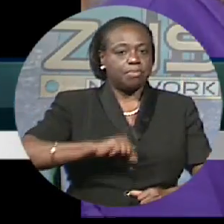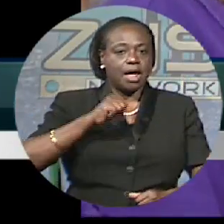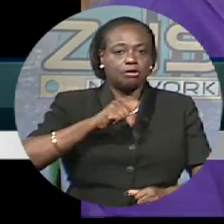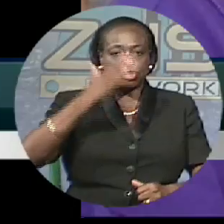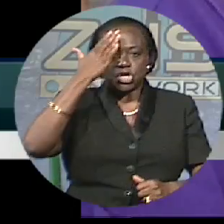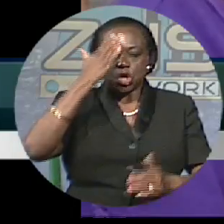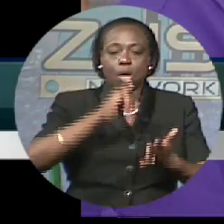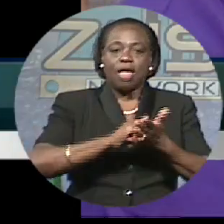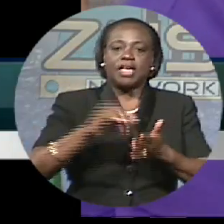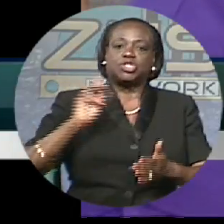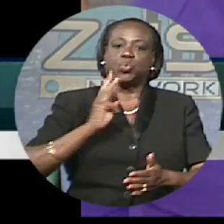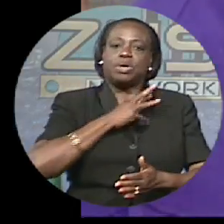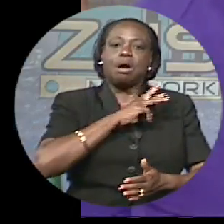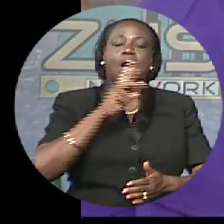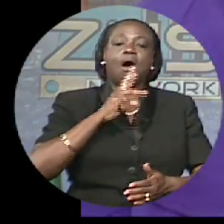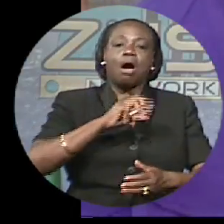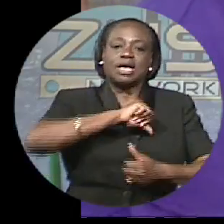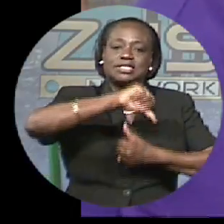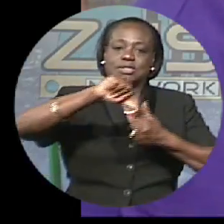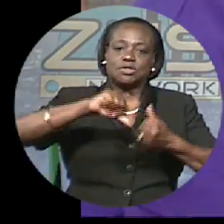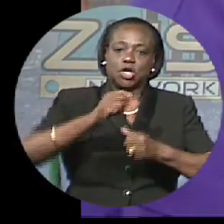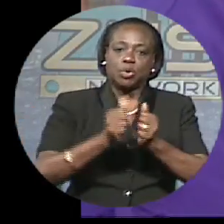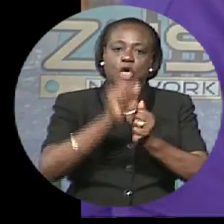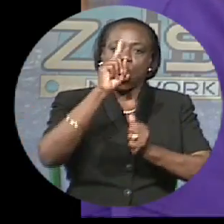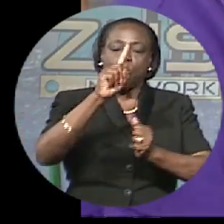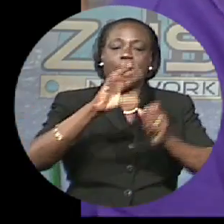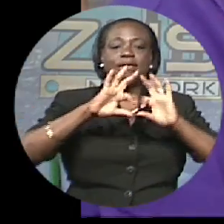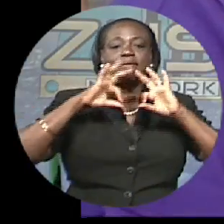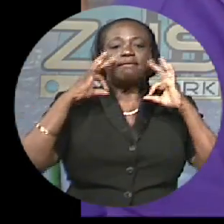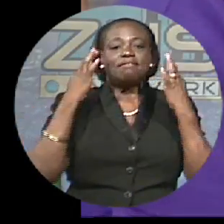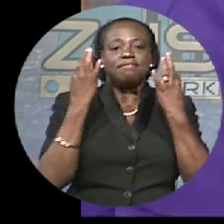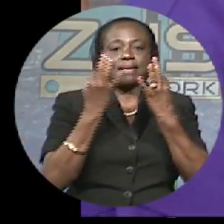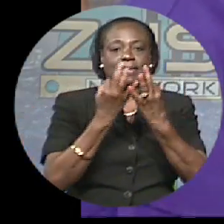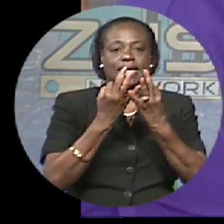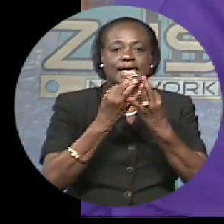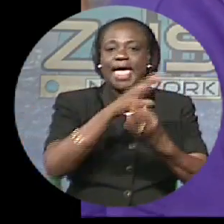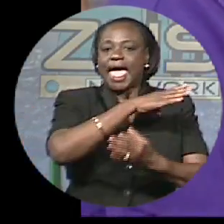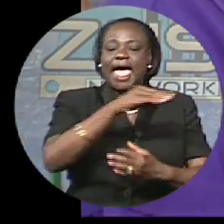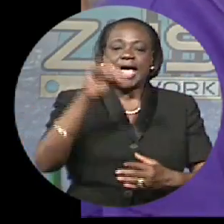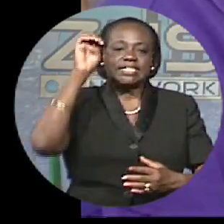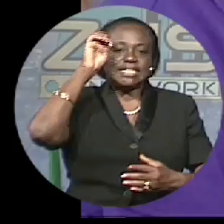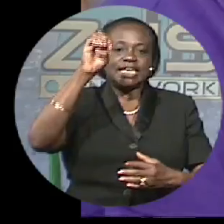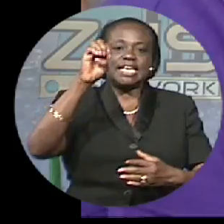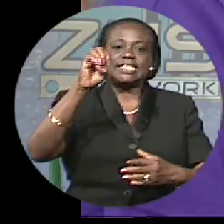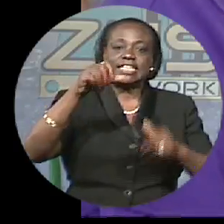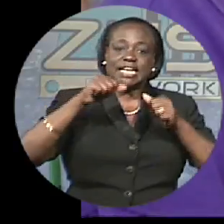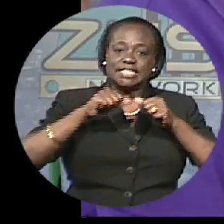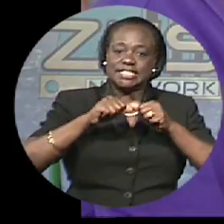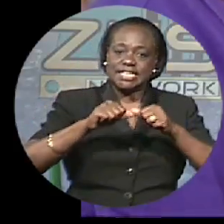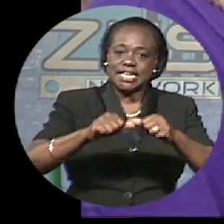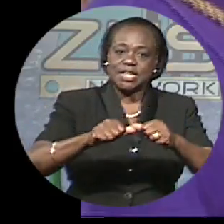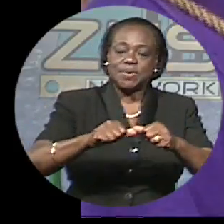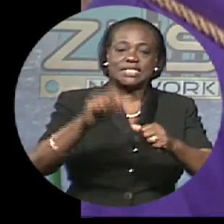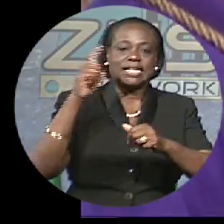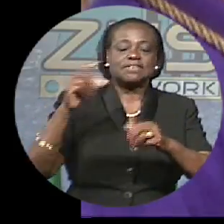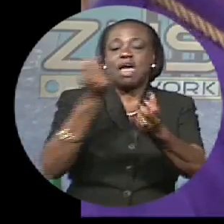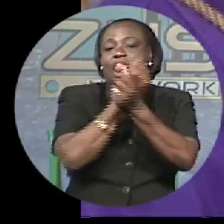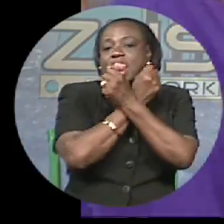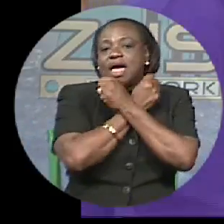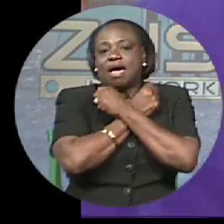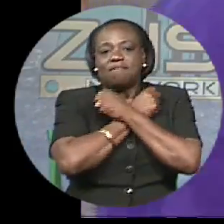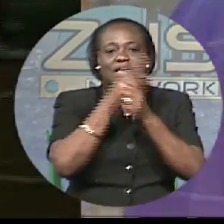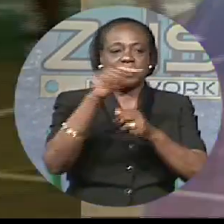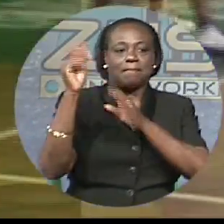associated with one family, and they are continuing his very important legacy of loving the Bahamas.